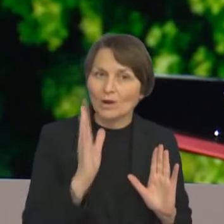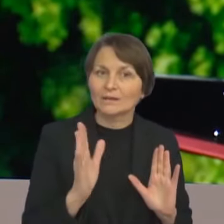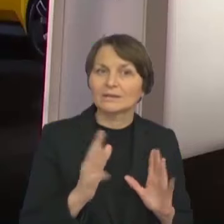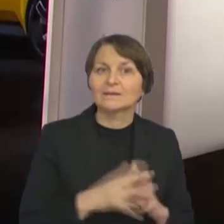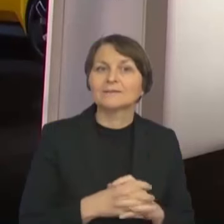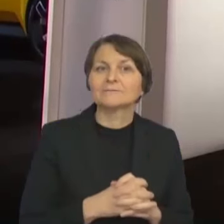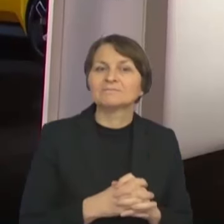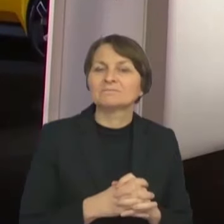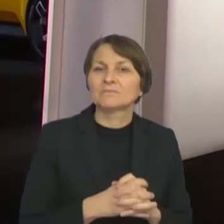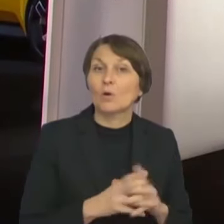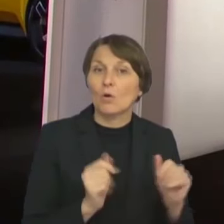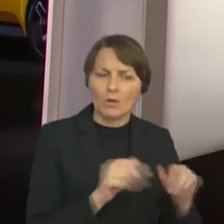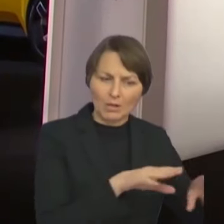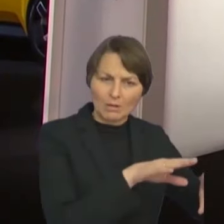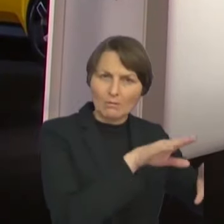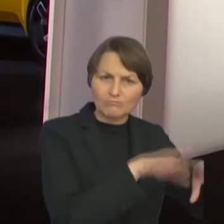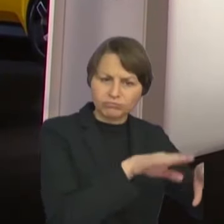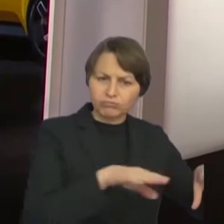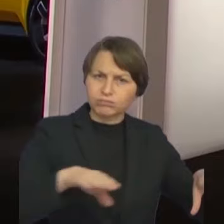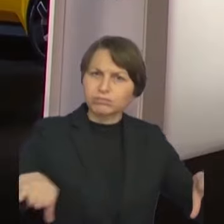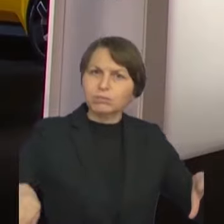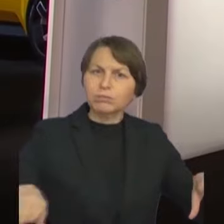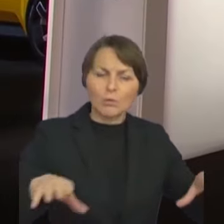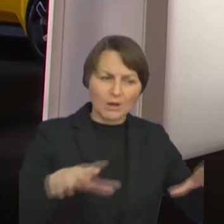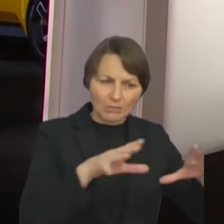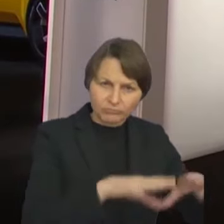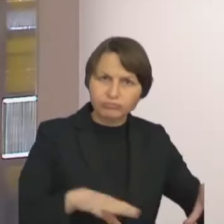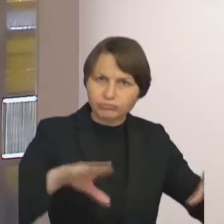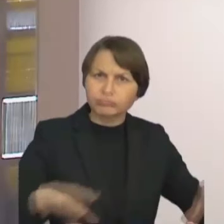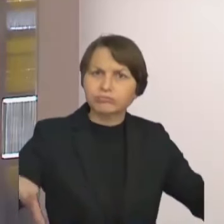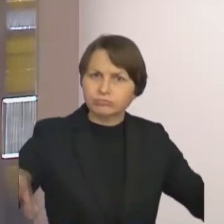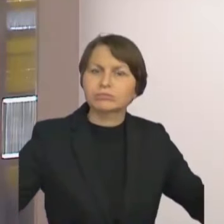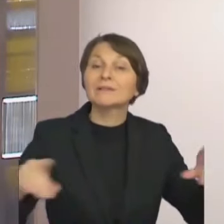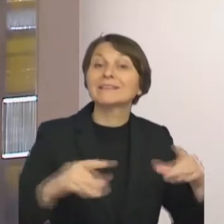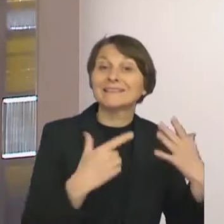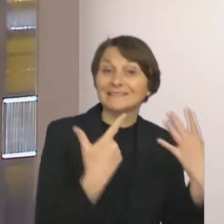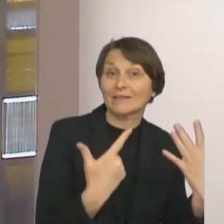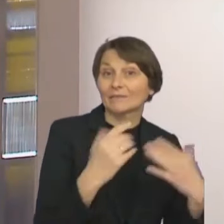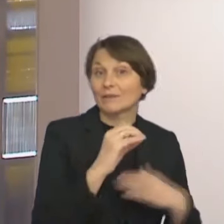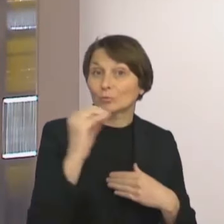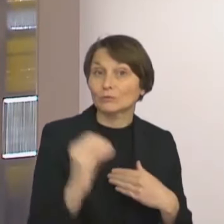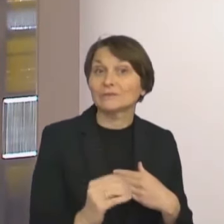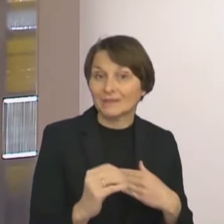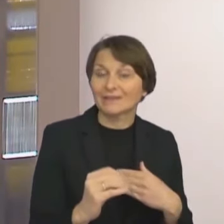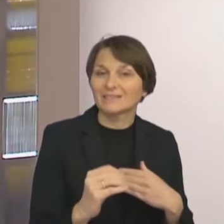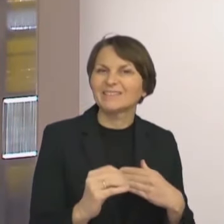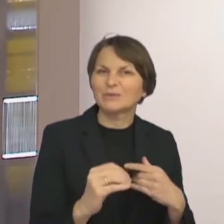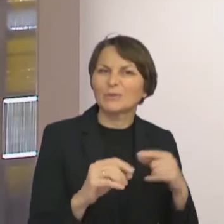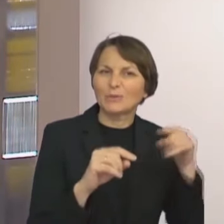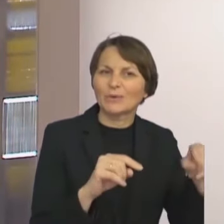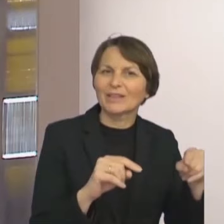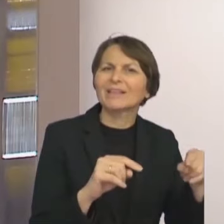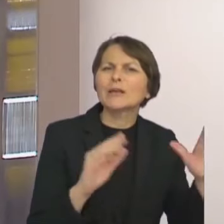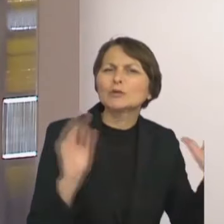lineup up, as it were. 70% of the vehicles will, instead of having 70% in the A or B segment, that is small cars,